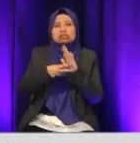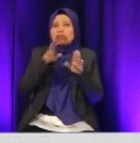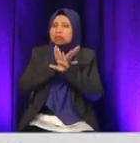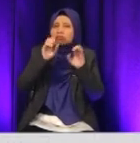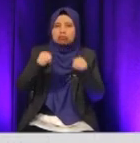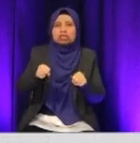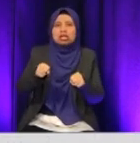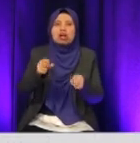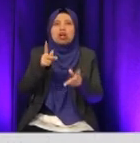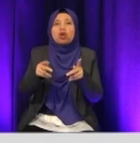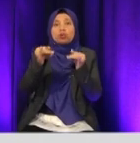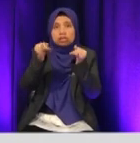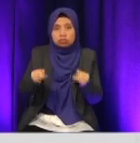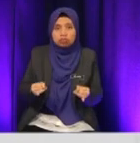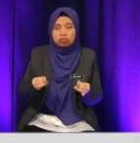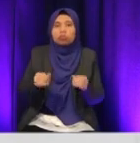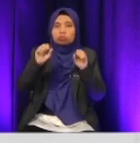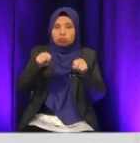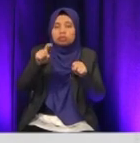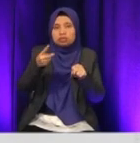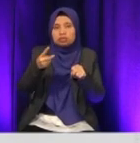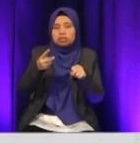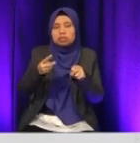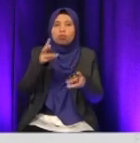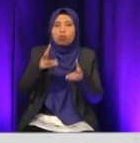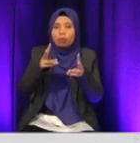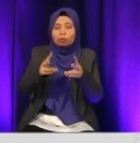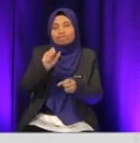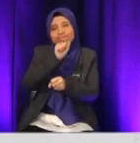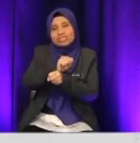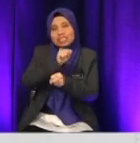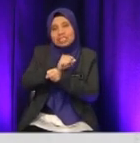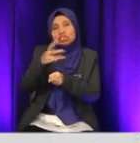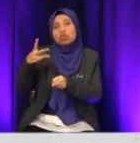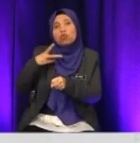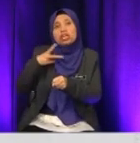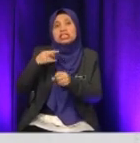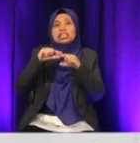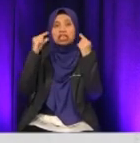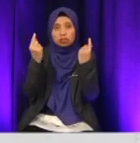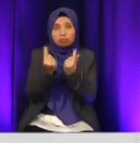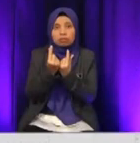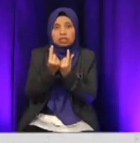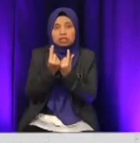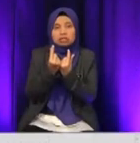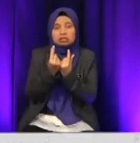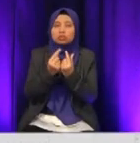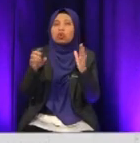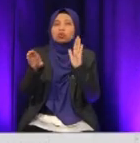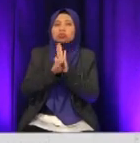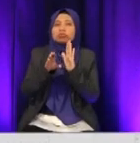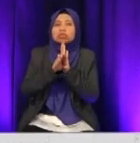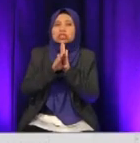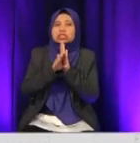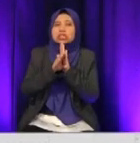is more suitable for group. Yes, yeah. True. Like this, what's that? Visiting an old